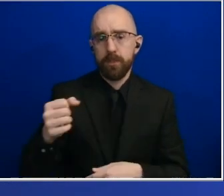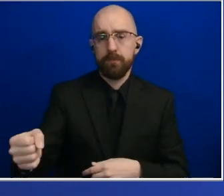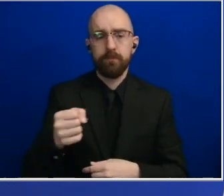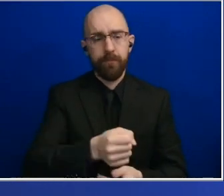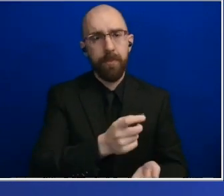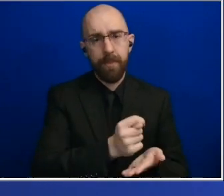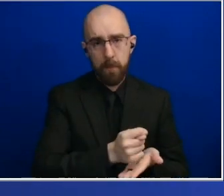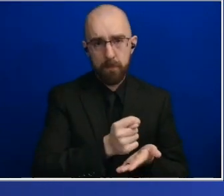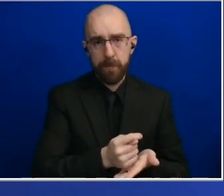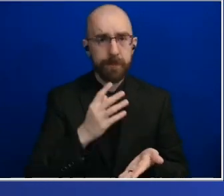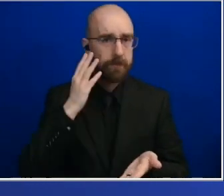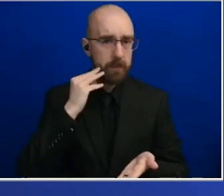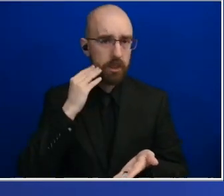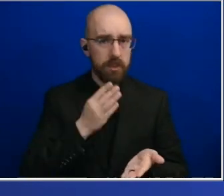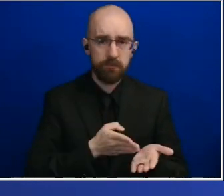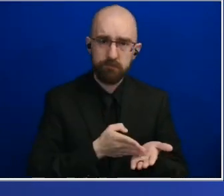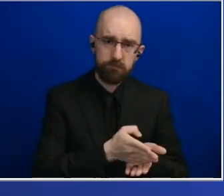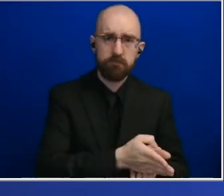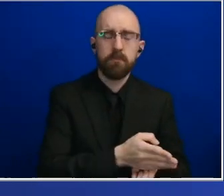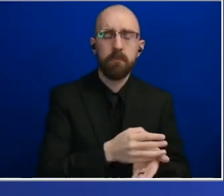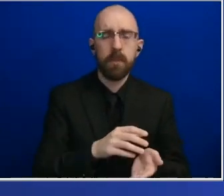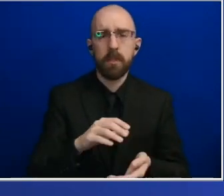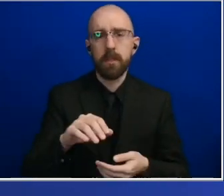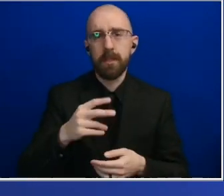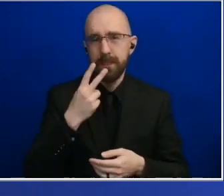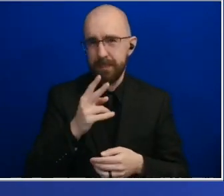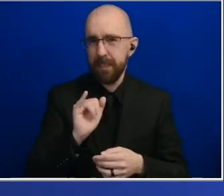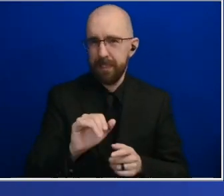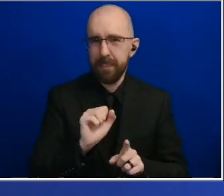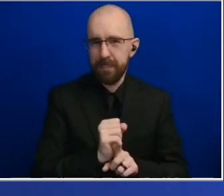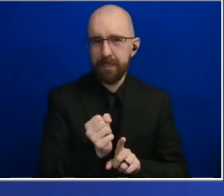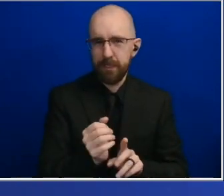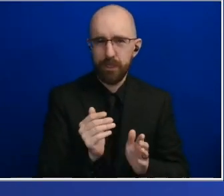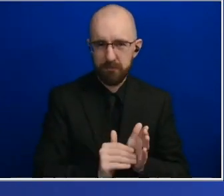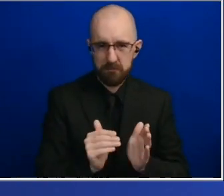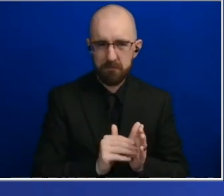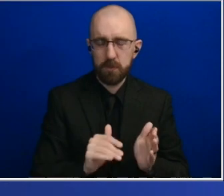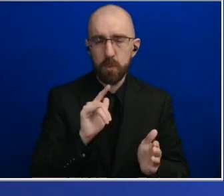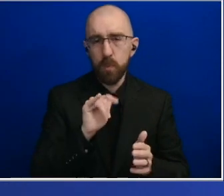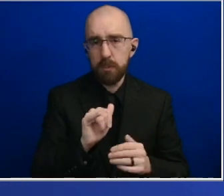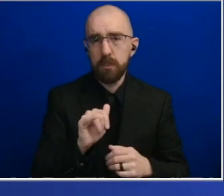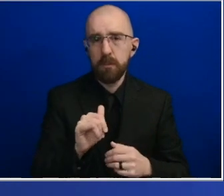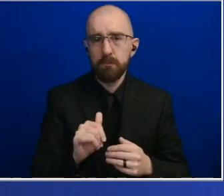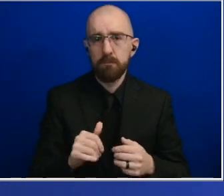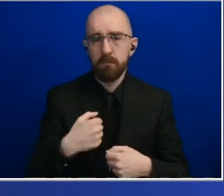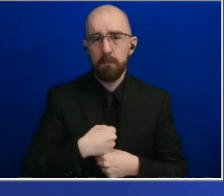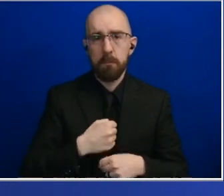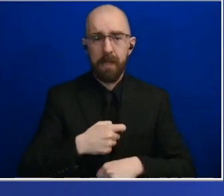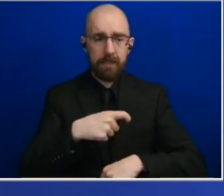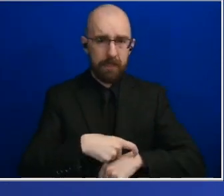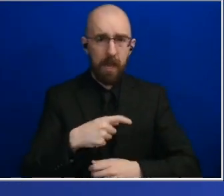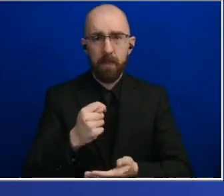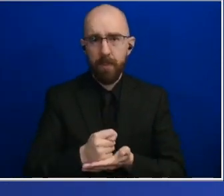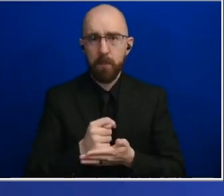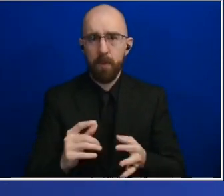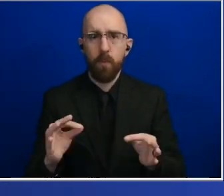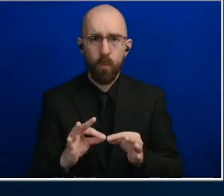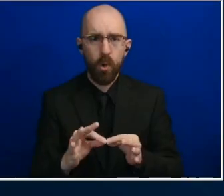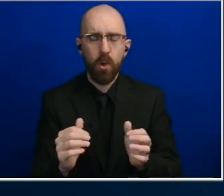this and see these kinds of conditions all the time and really make people's time in therapy worthwhile with some expertise here with our